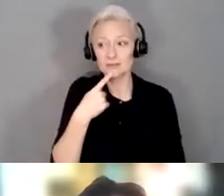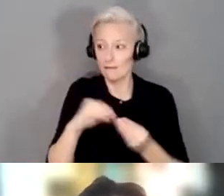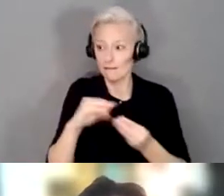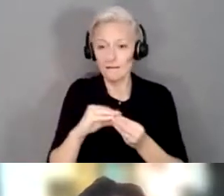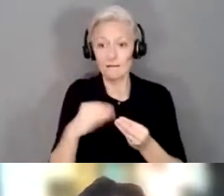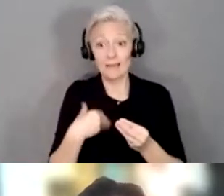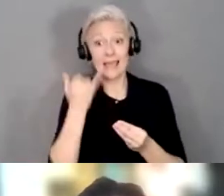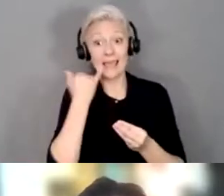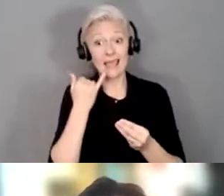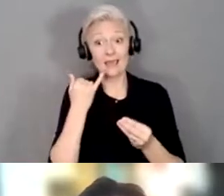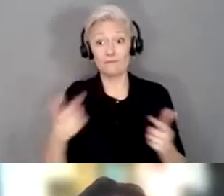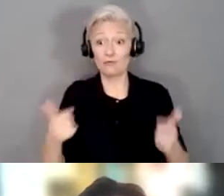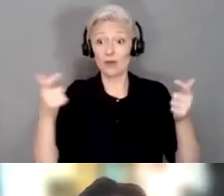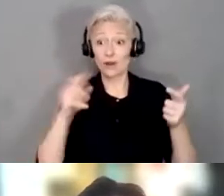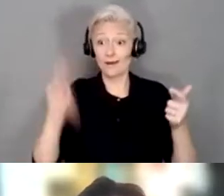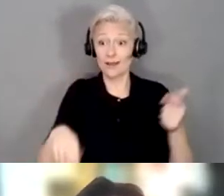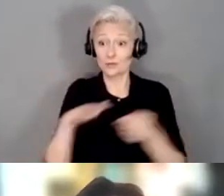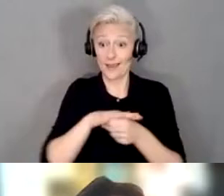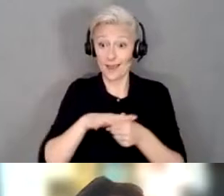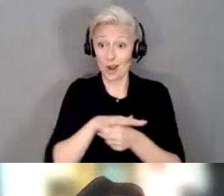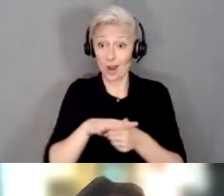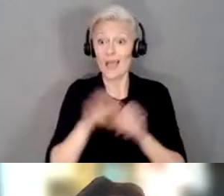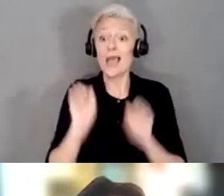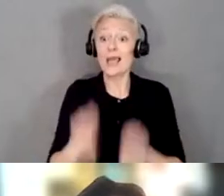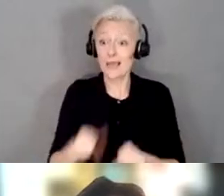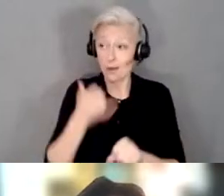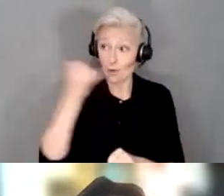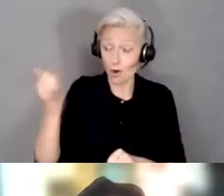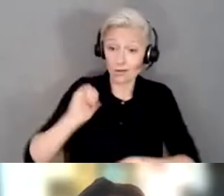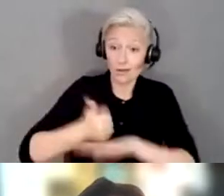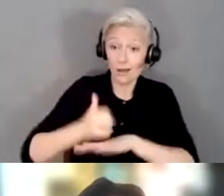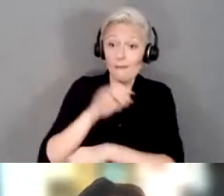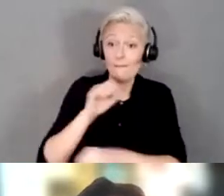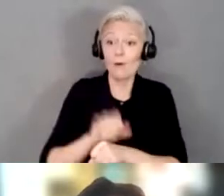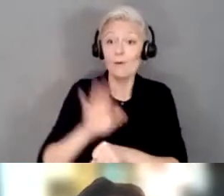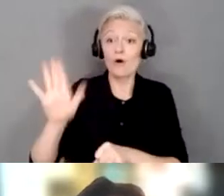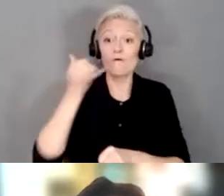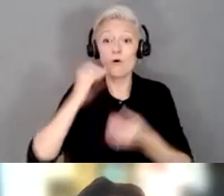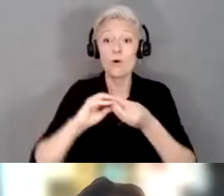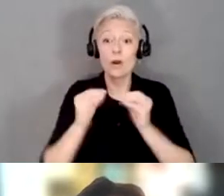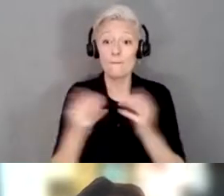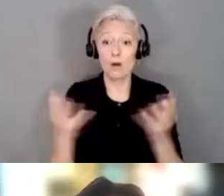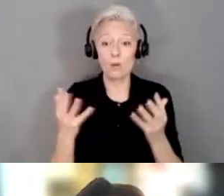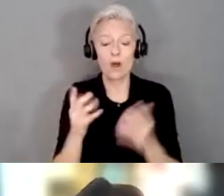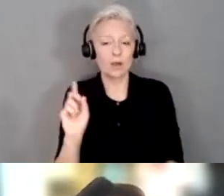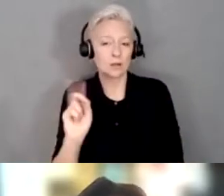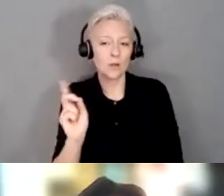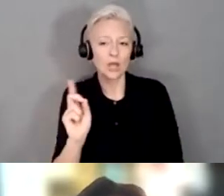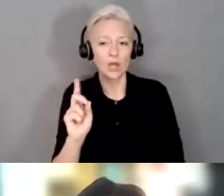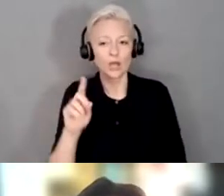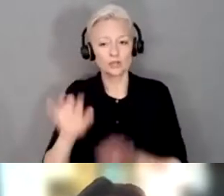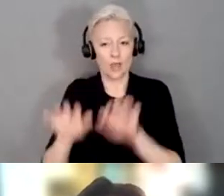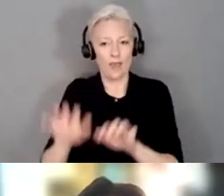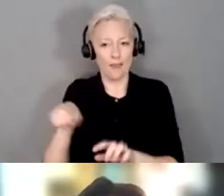greater Nashua region, you can call to schedule an appointment. Her number is in the chat, and thank